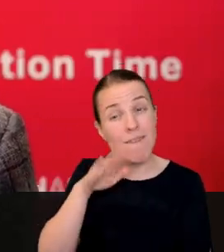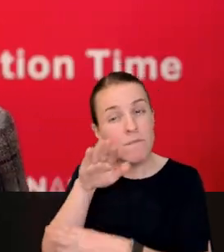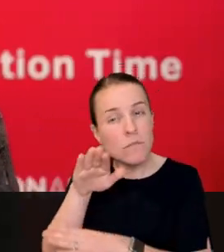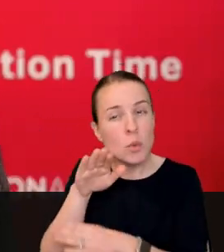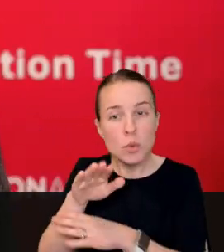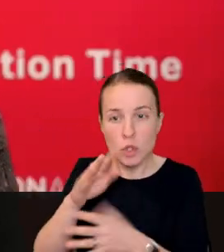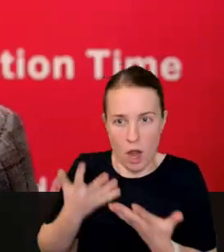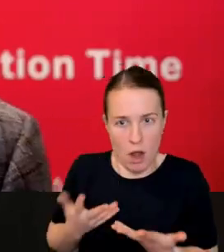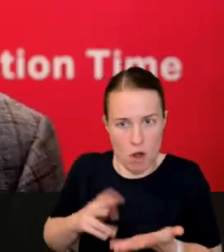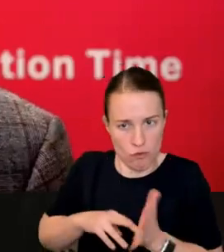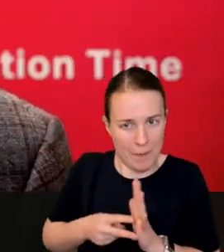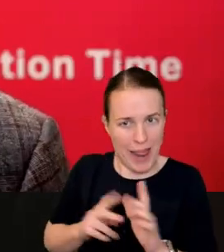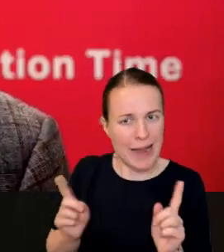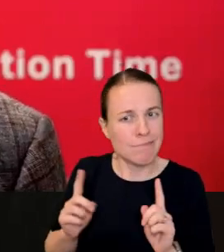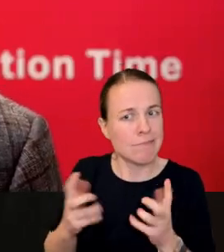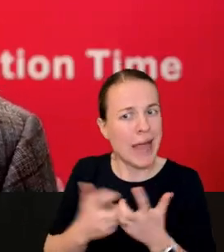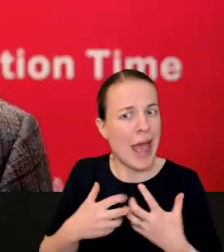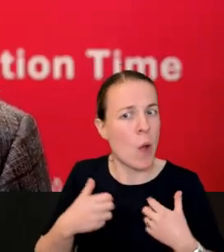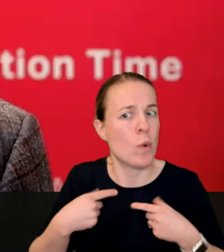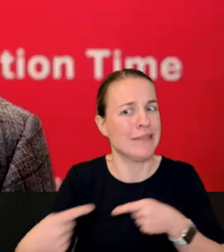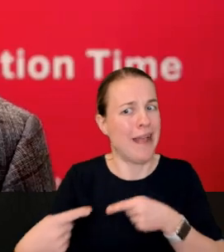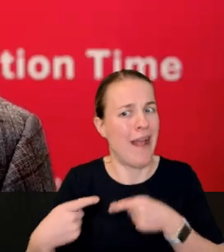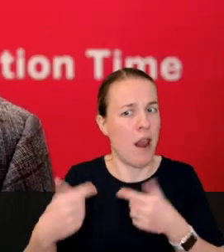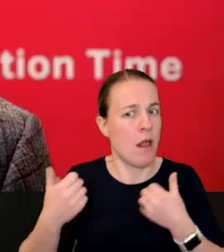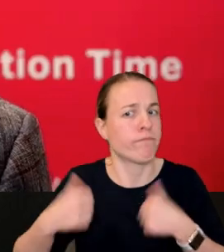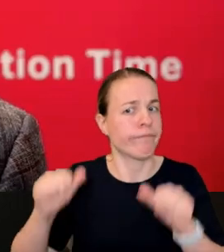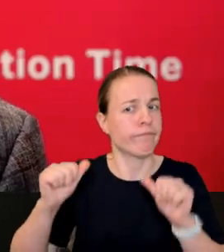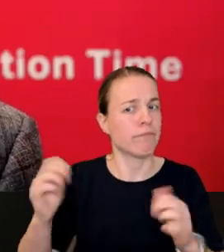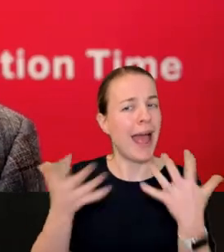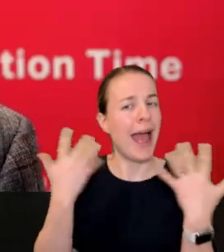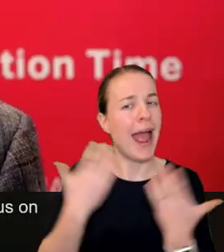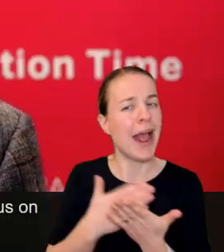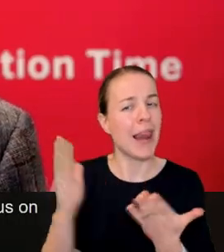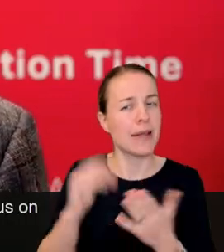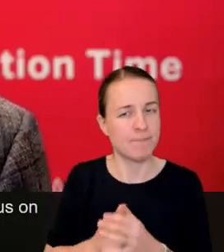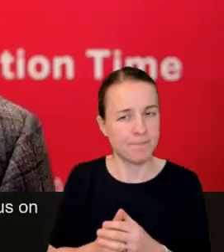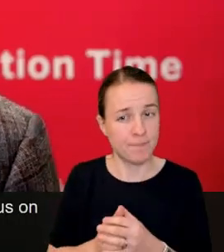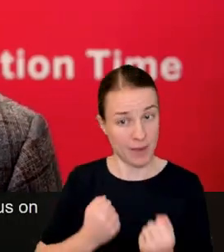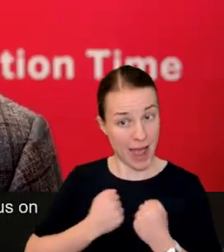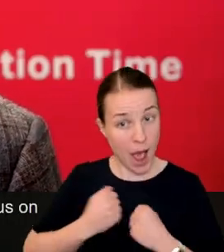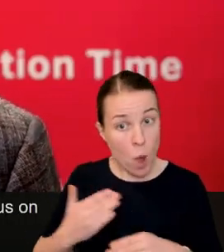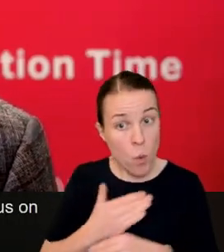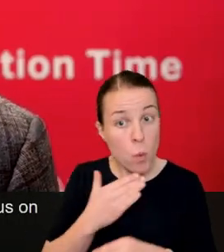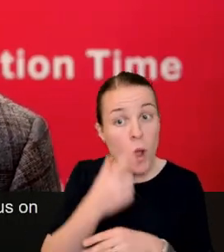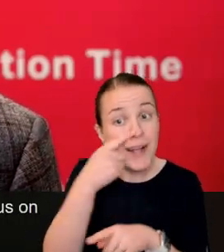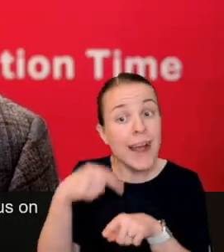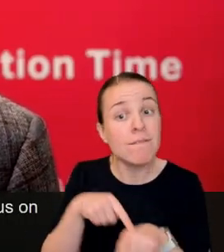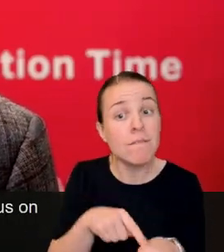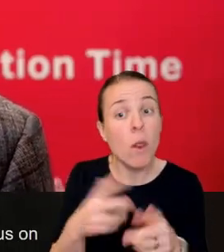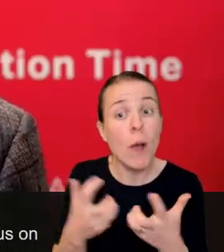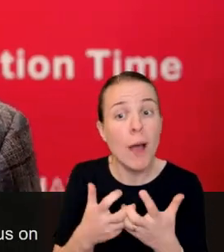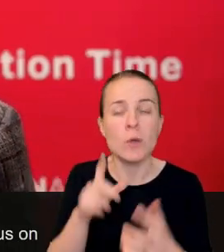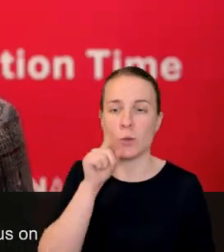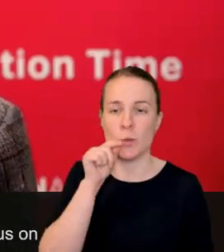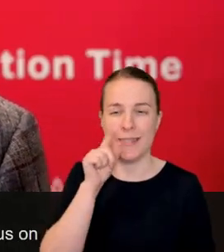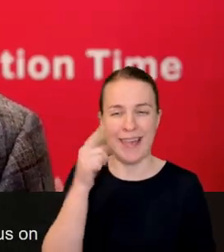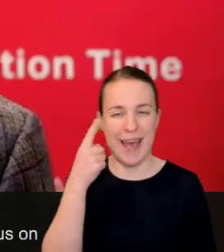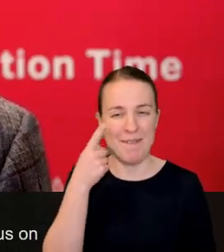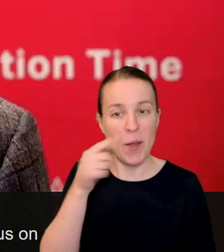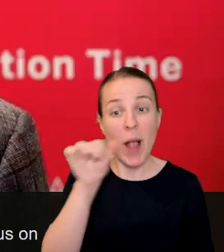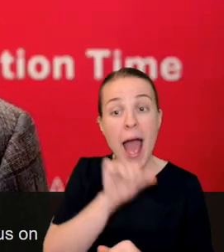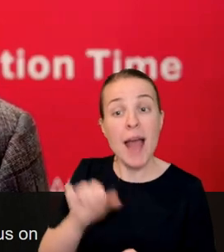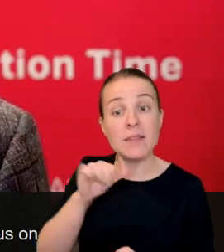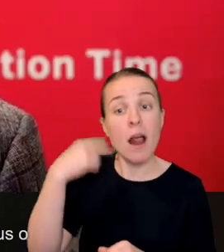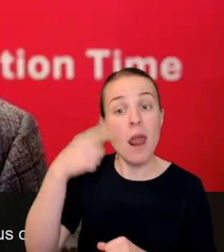Now, you can keep up with our work by following us on Twitter at London Assembly and watching our